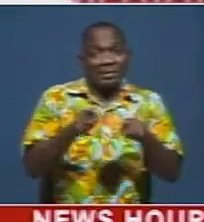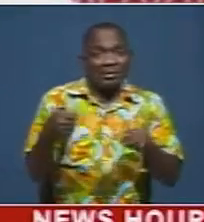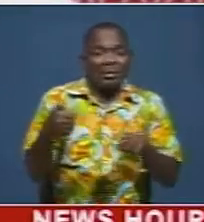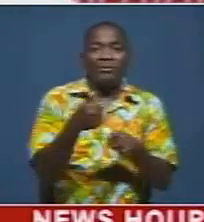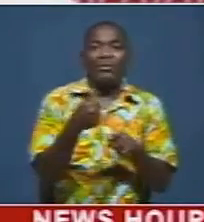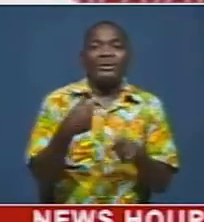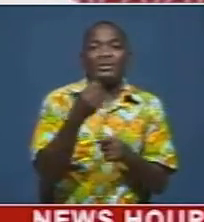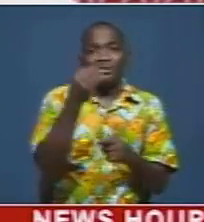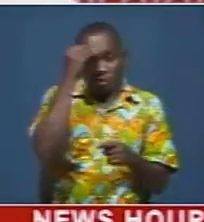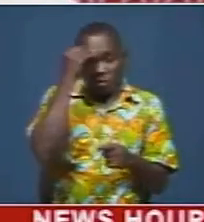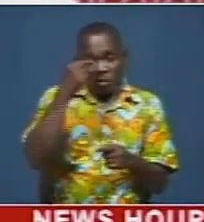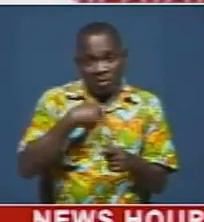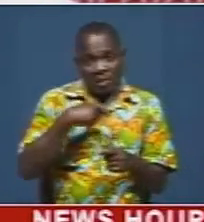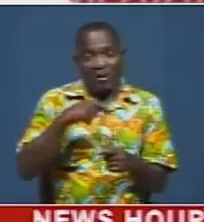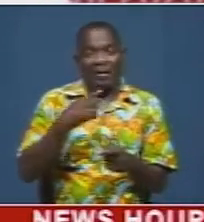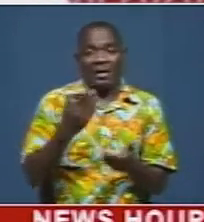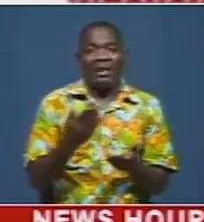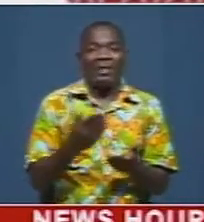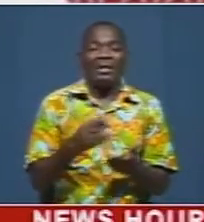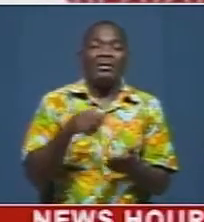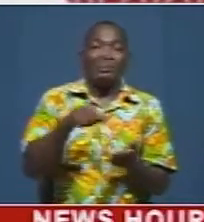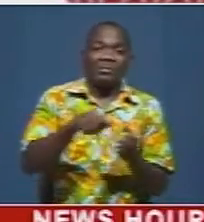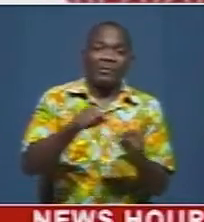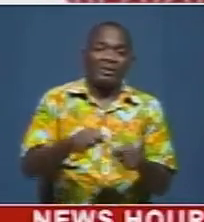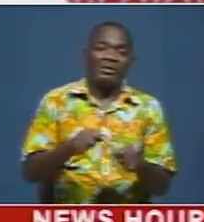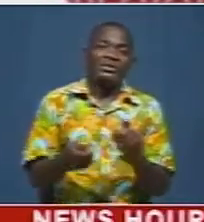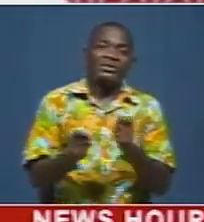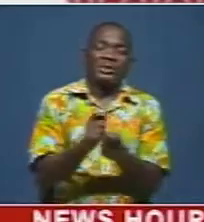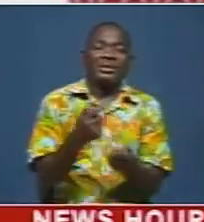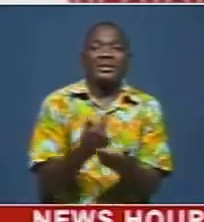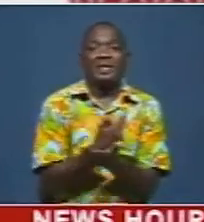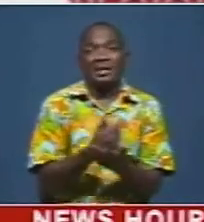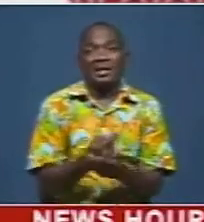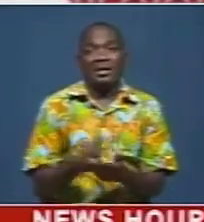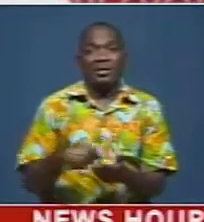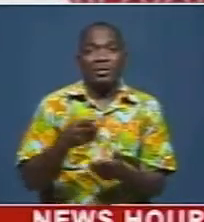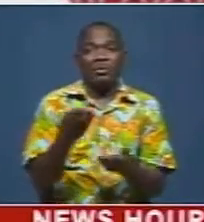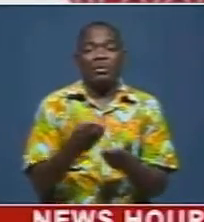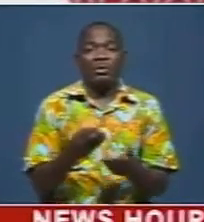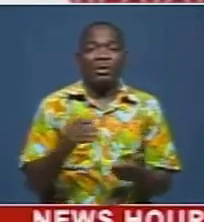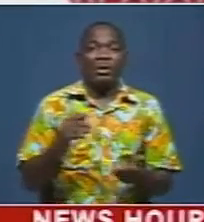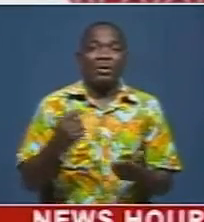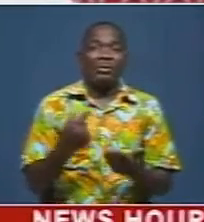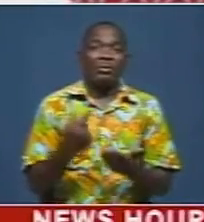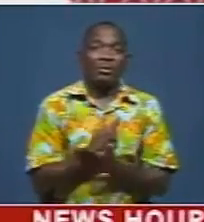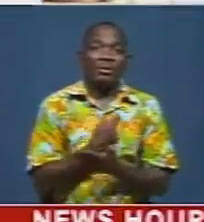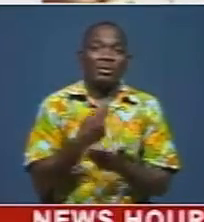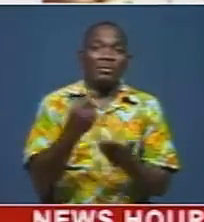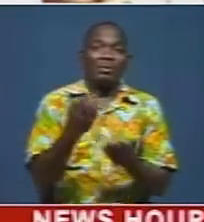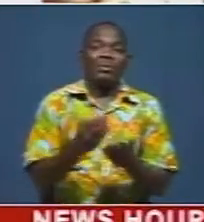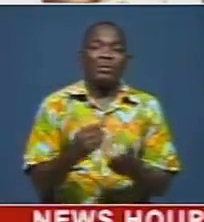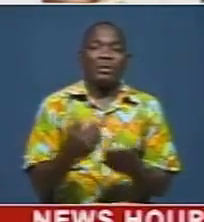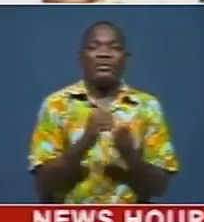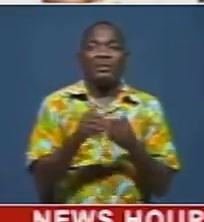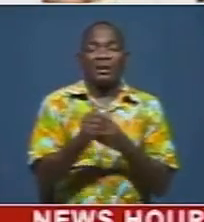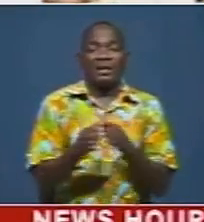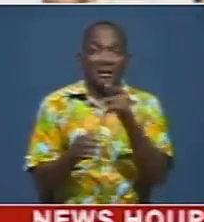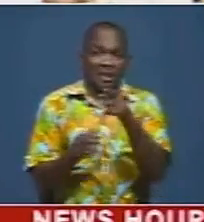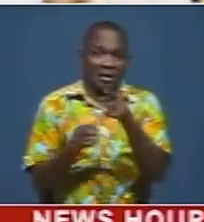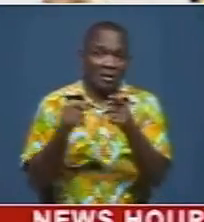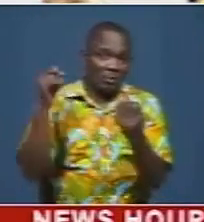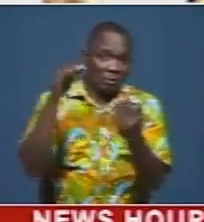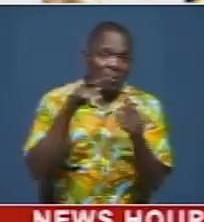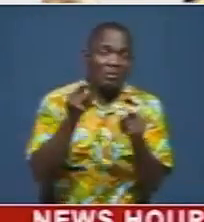our hands, and I dare say in our thumbs. A new kind of leadership is possible. The flag bearer hopeful